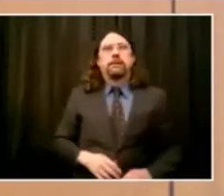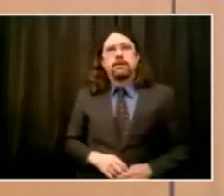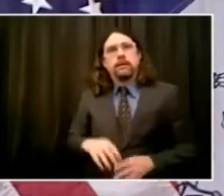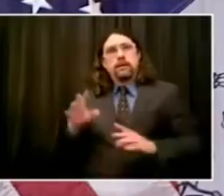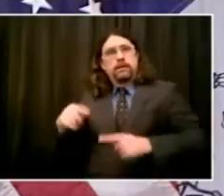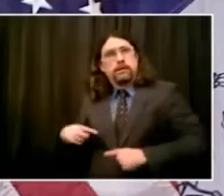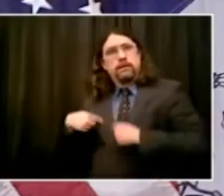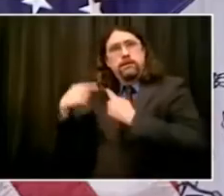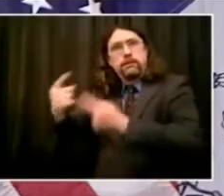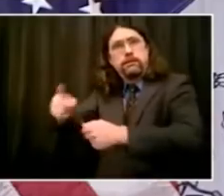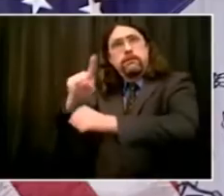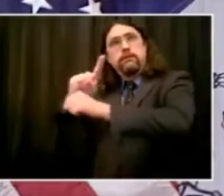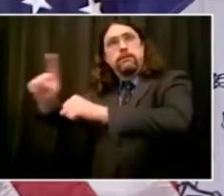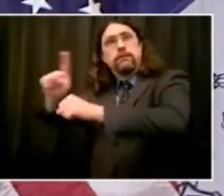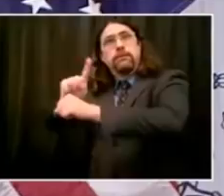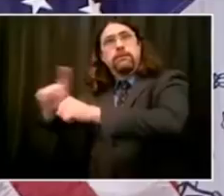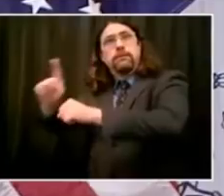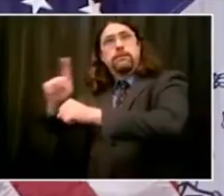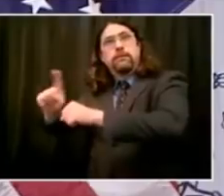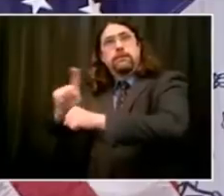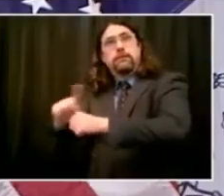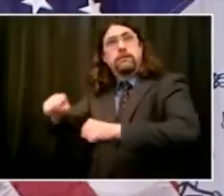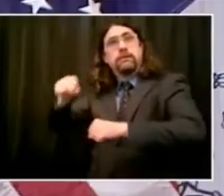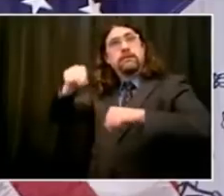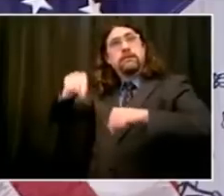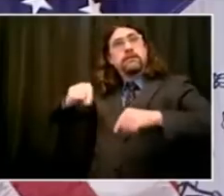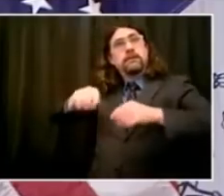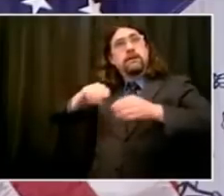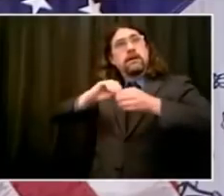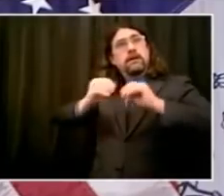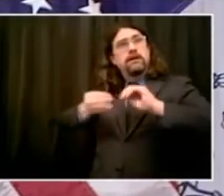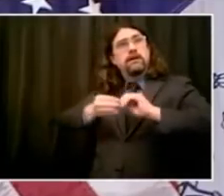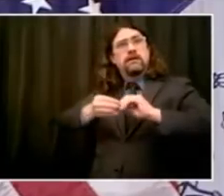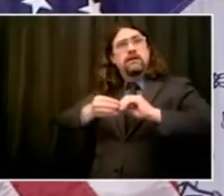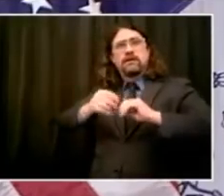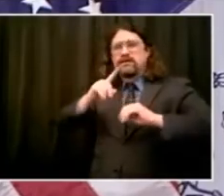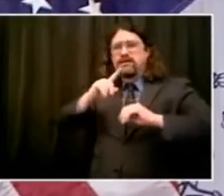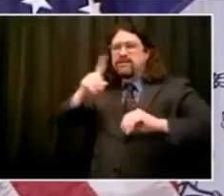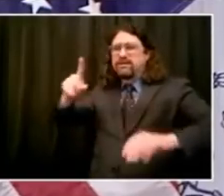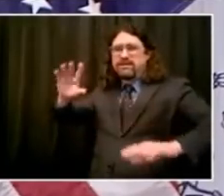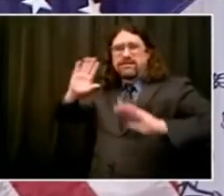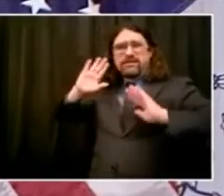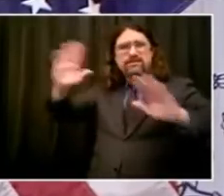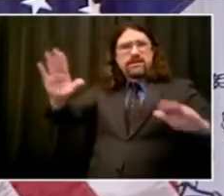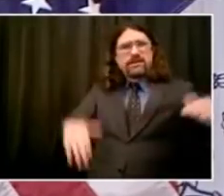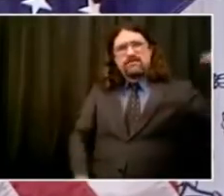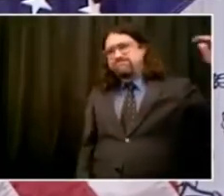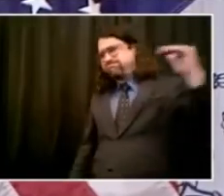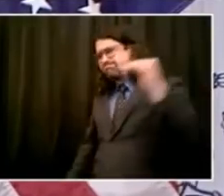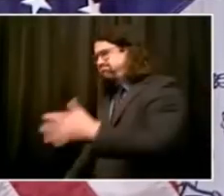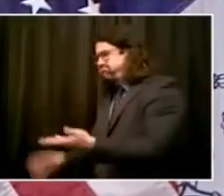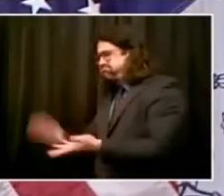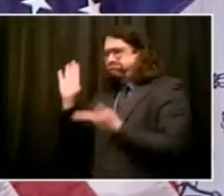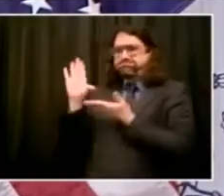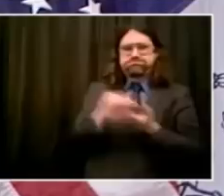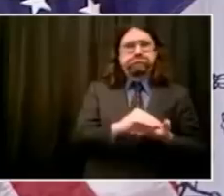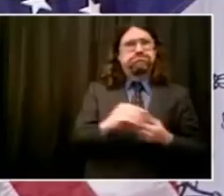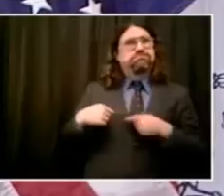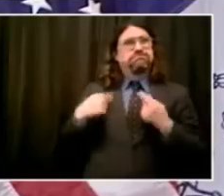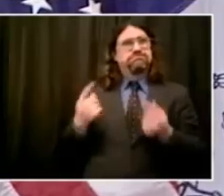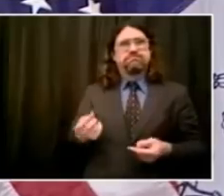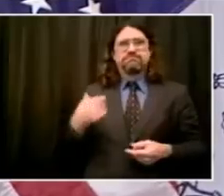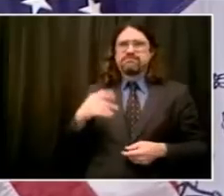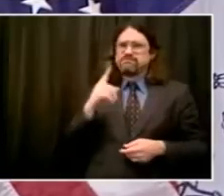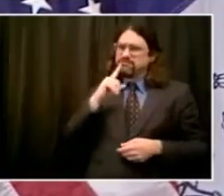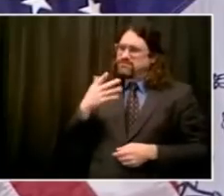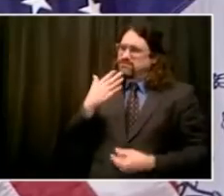Excellent, thank you. All right, everyone, as we conclude today, want to take it back where I started and talk one more